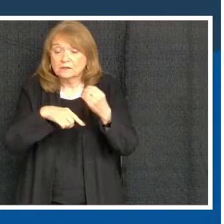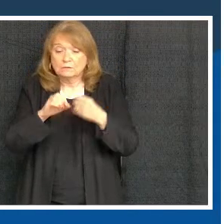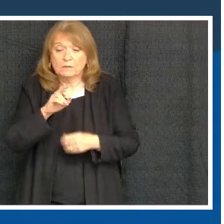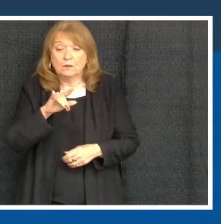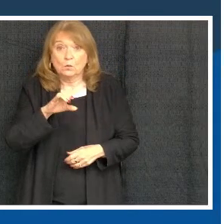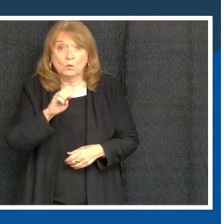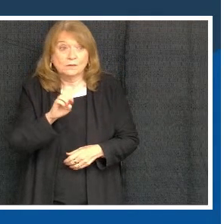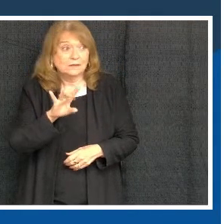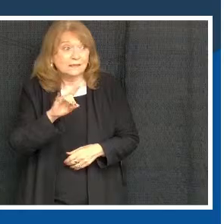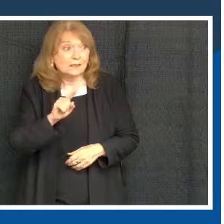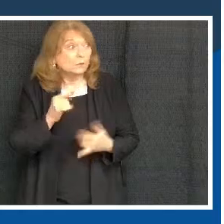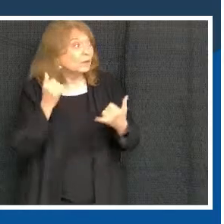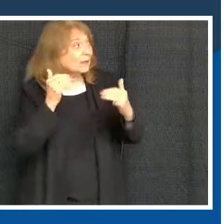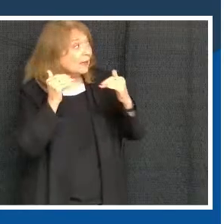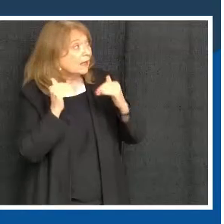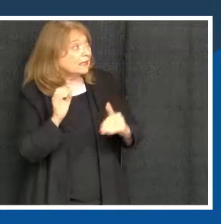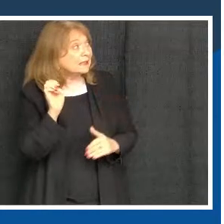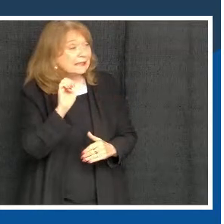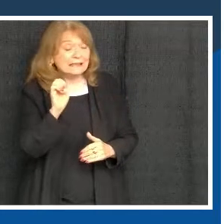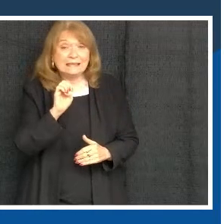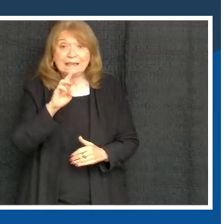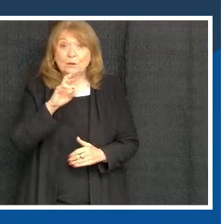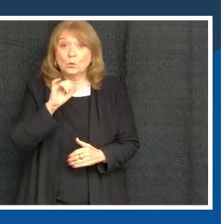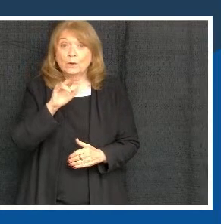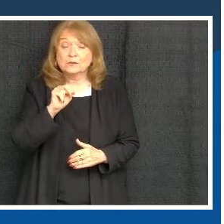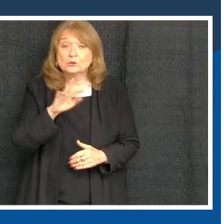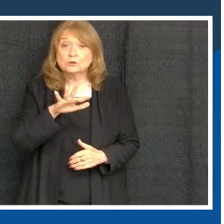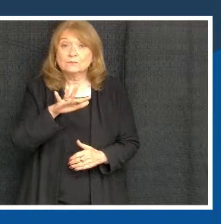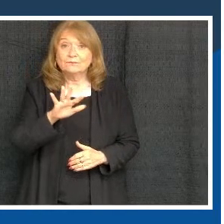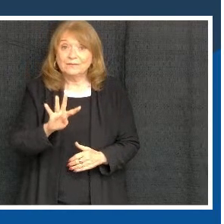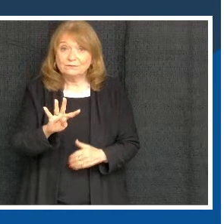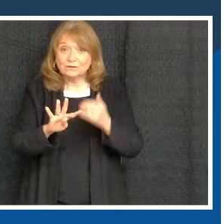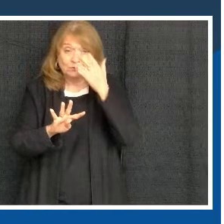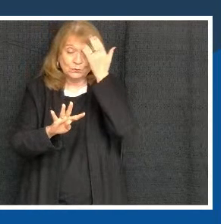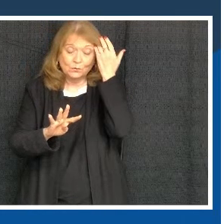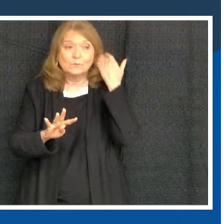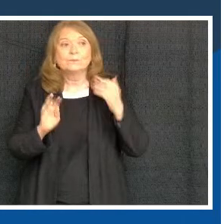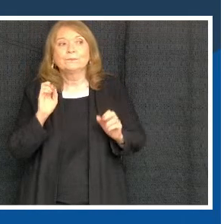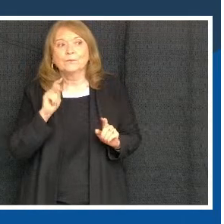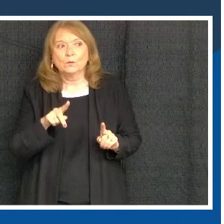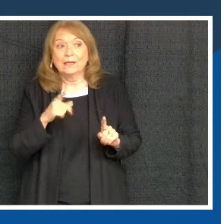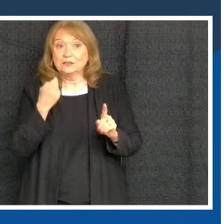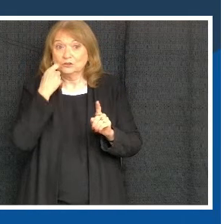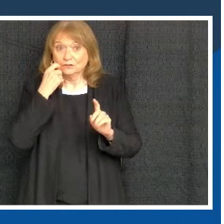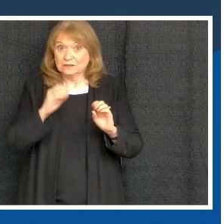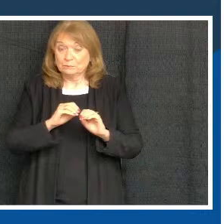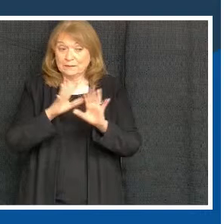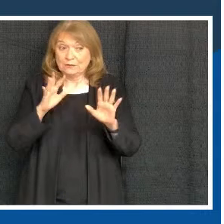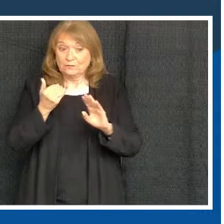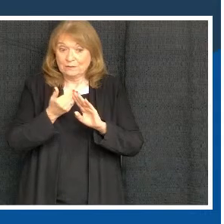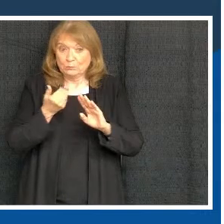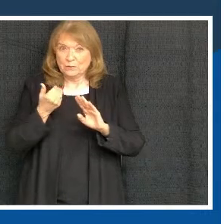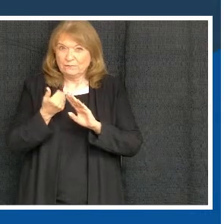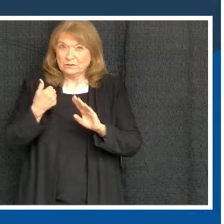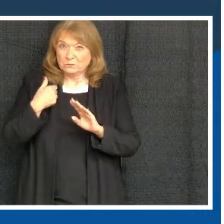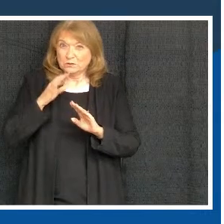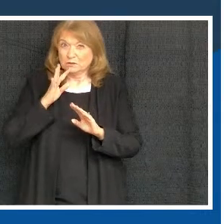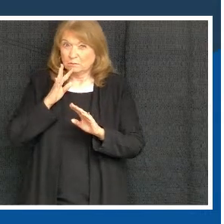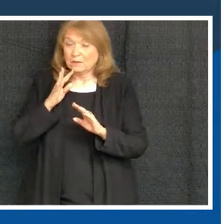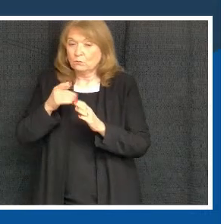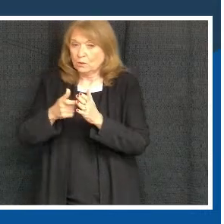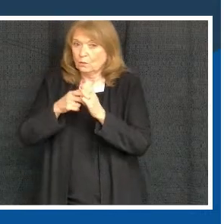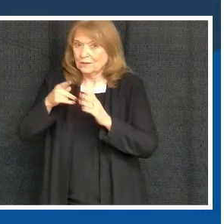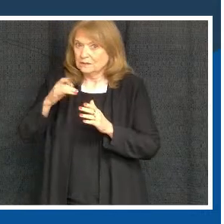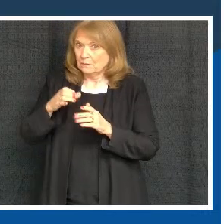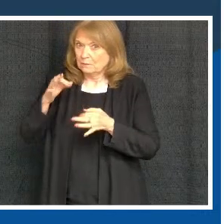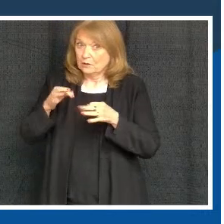Now ready for item E, resolution 54. Mr. Tyndall, please, sir. And just to be clear, that previous one does require a public hearing, and this one does as